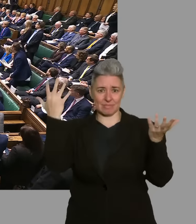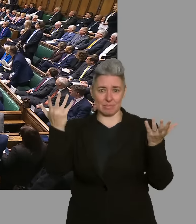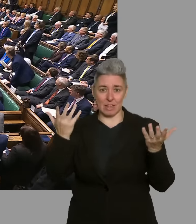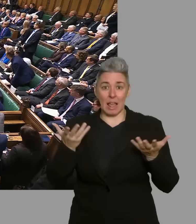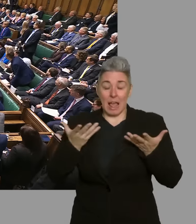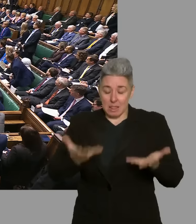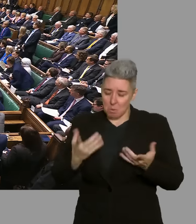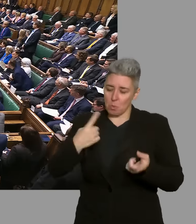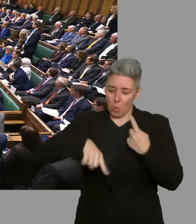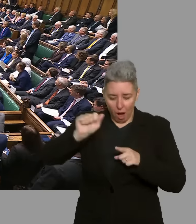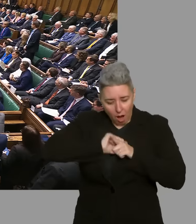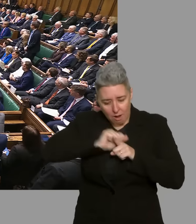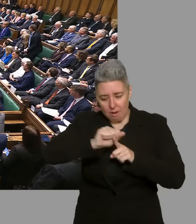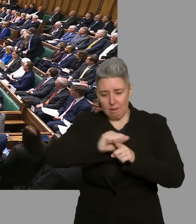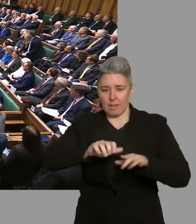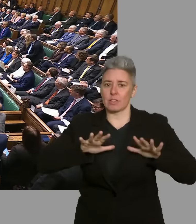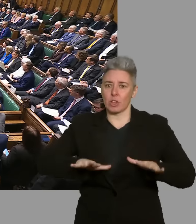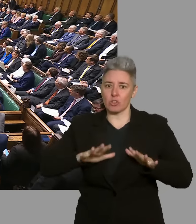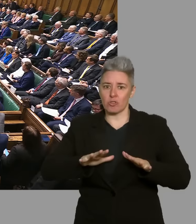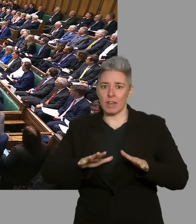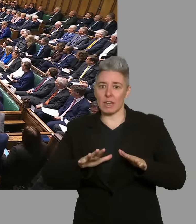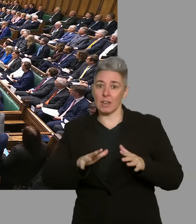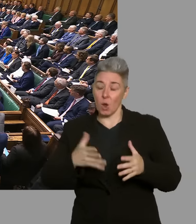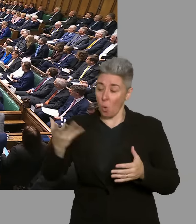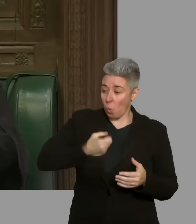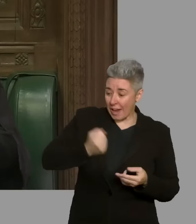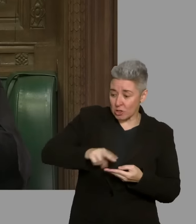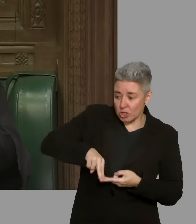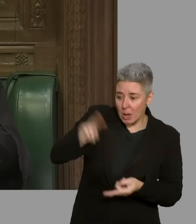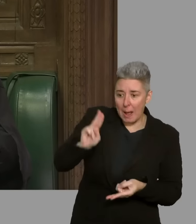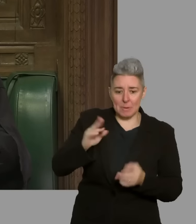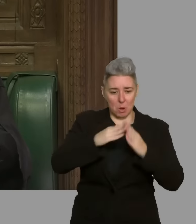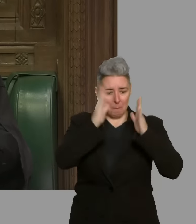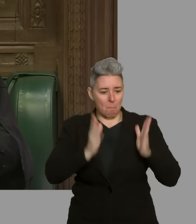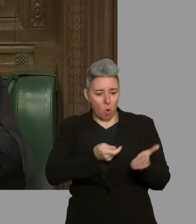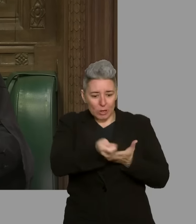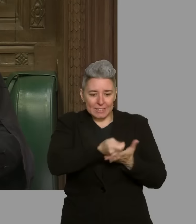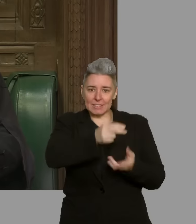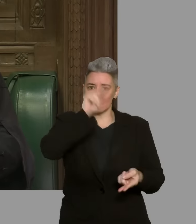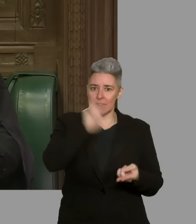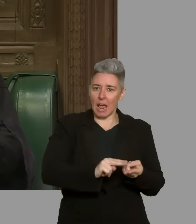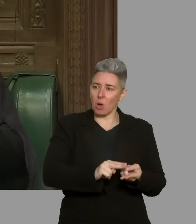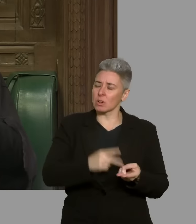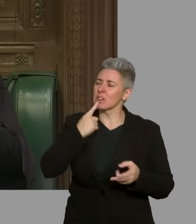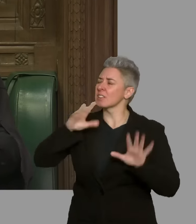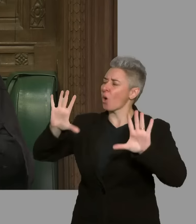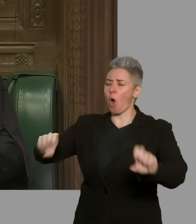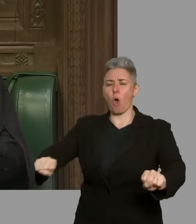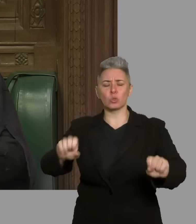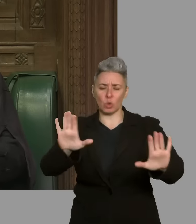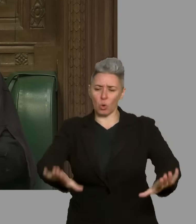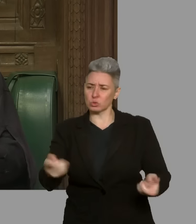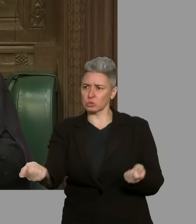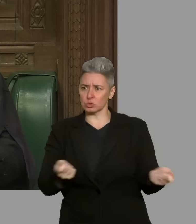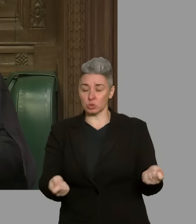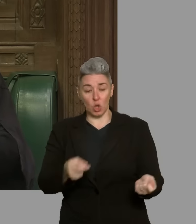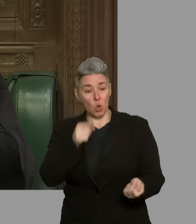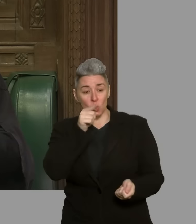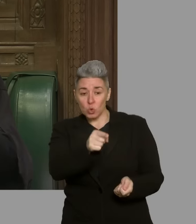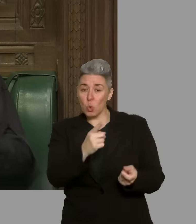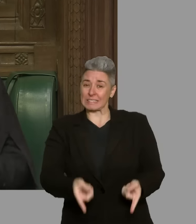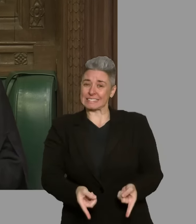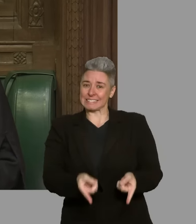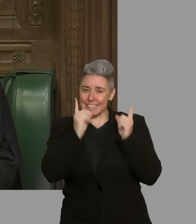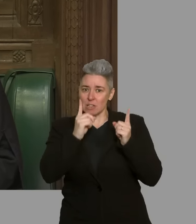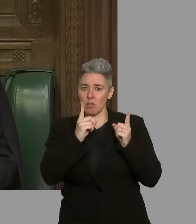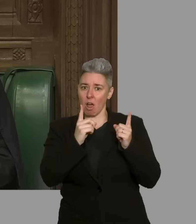Order. Mr. Phil. You were meant to be a senior person on this front bench. You're meant to set an example.